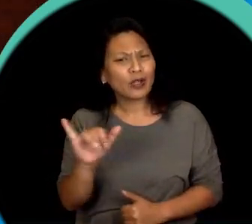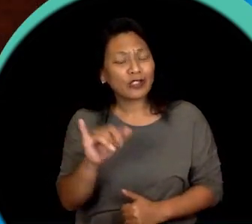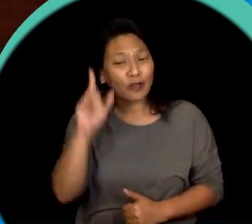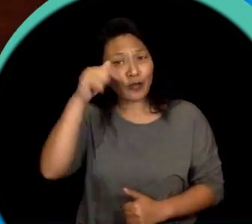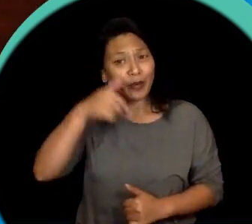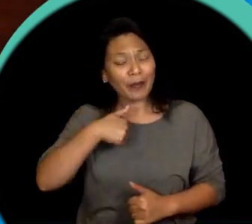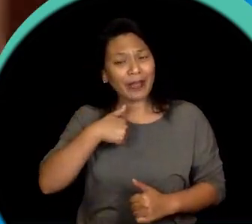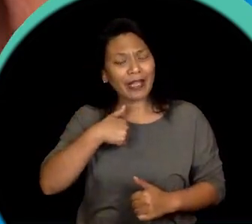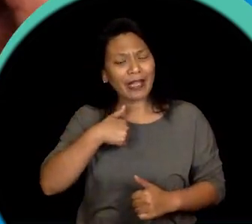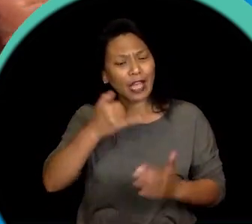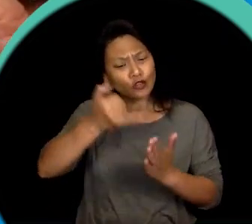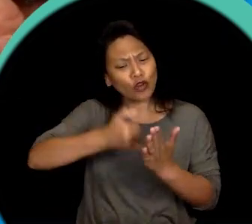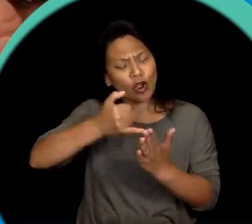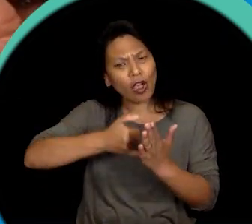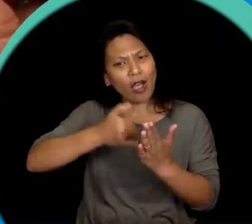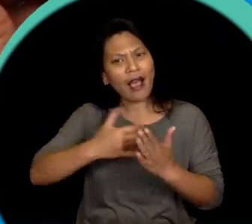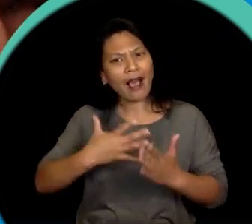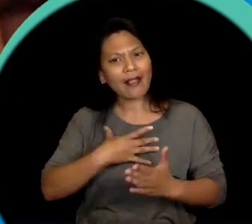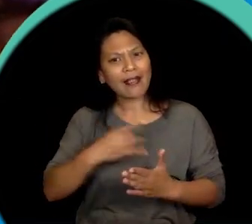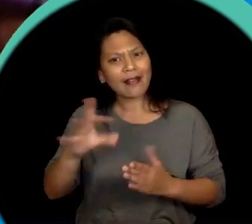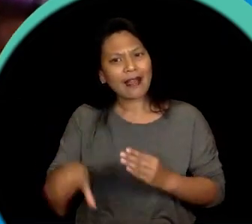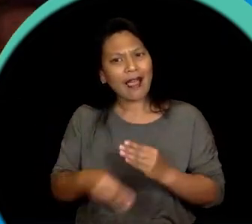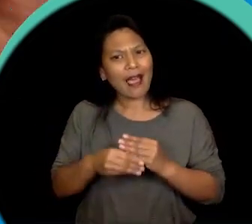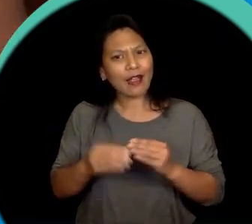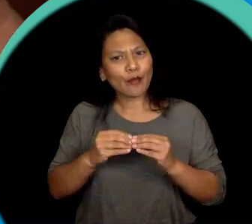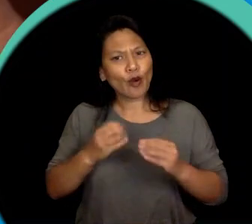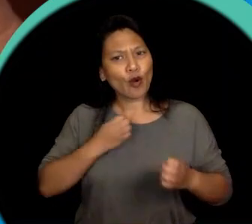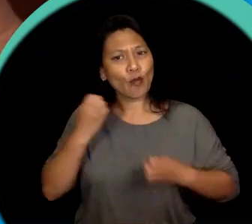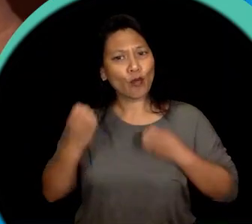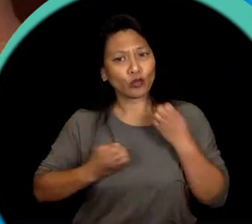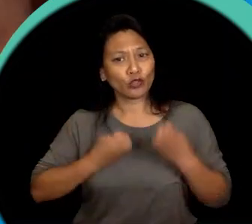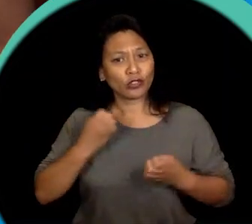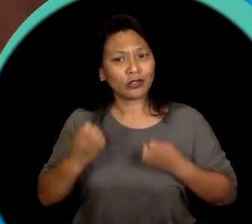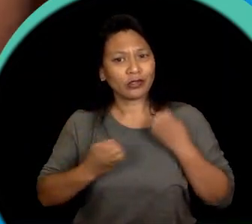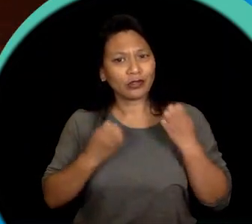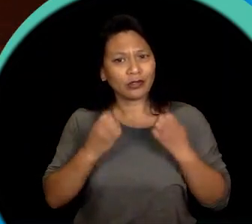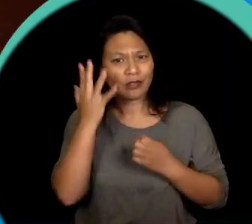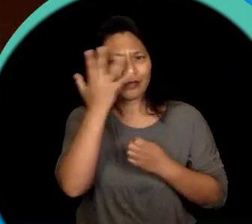emotions to my characters, and suddenly it's it could be,